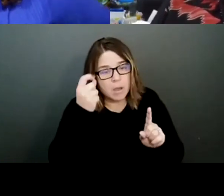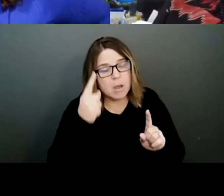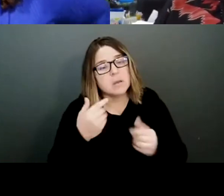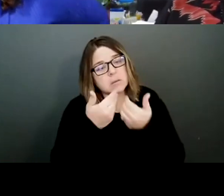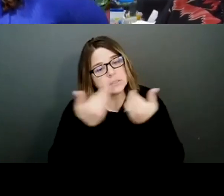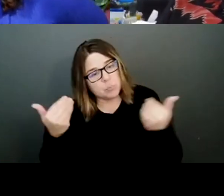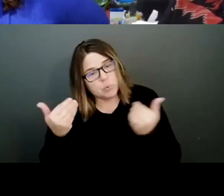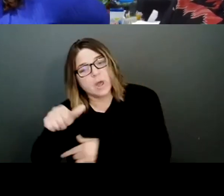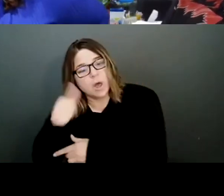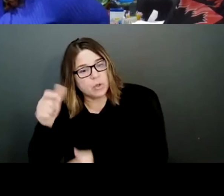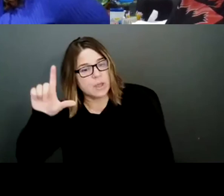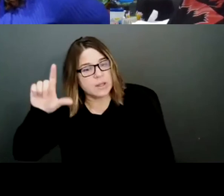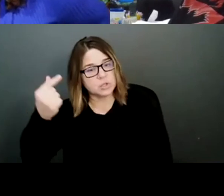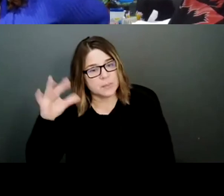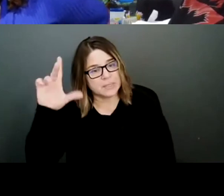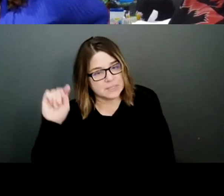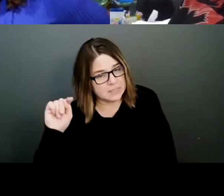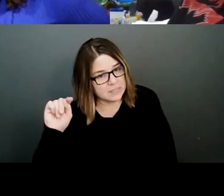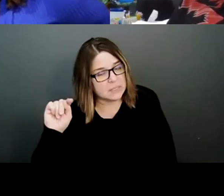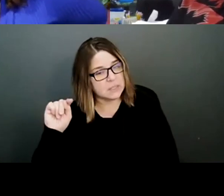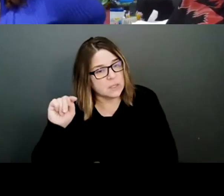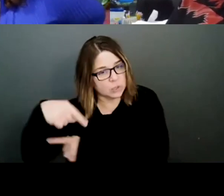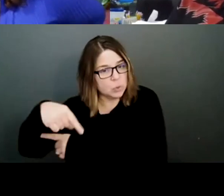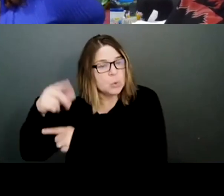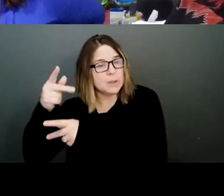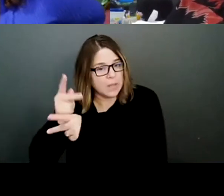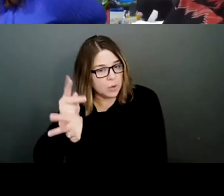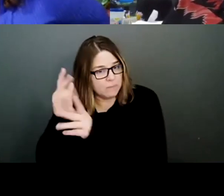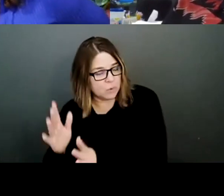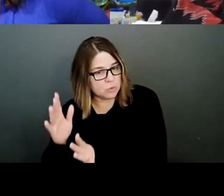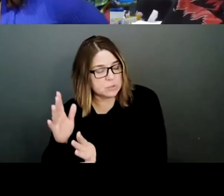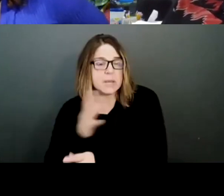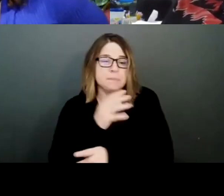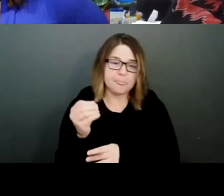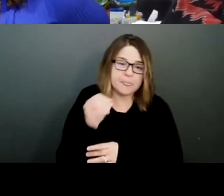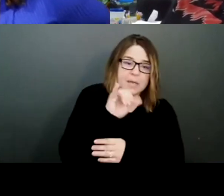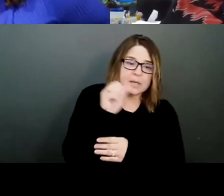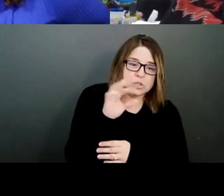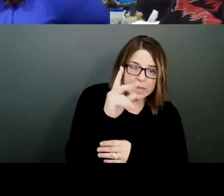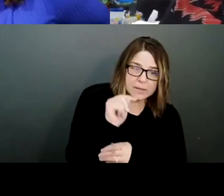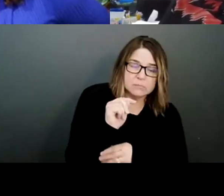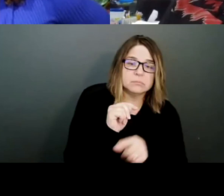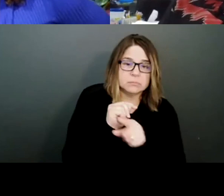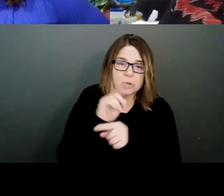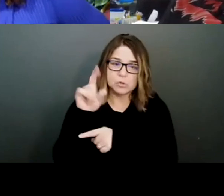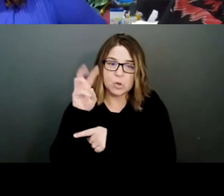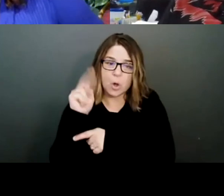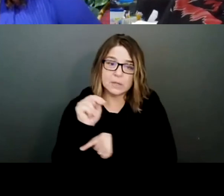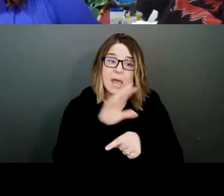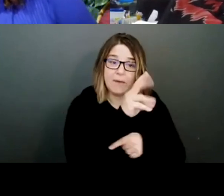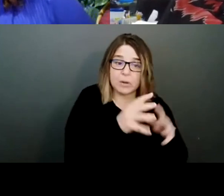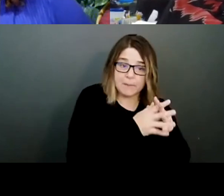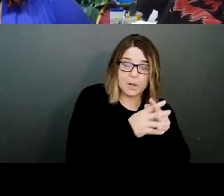of LGBT caregivers, and I would assume also Janet and Dawn, African American caregivers and